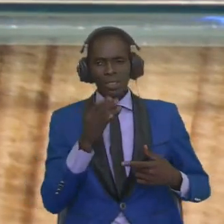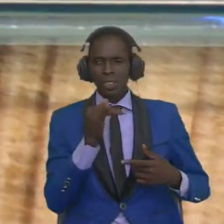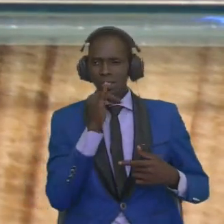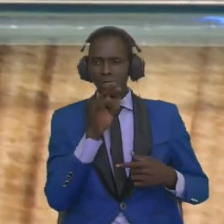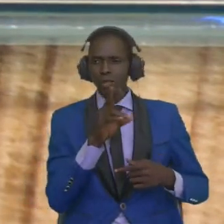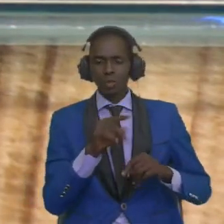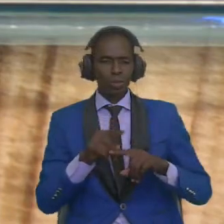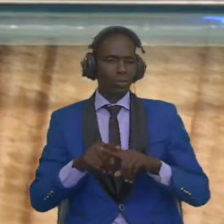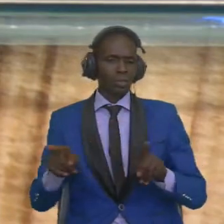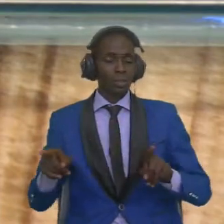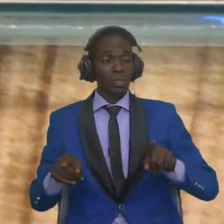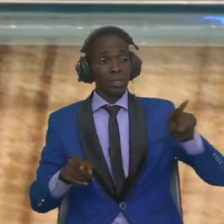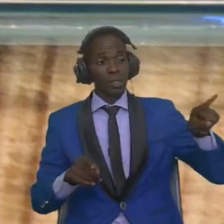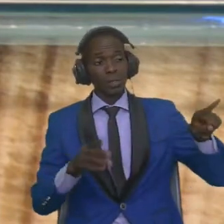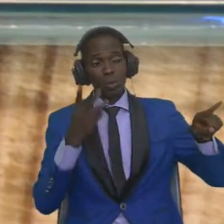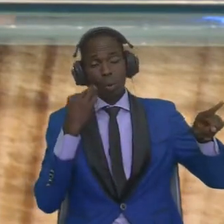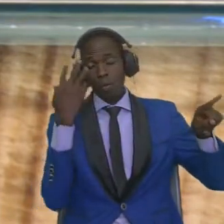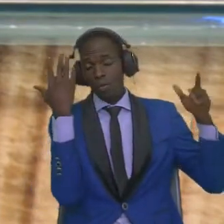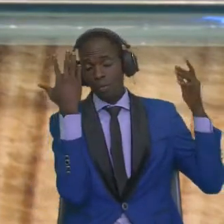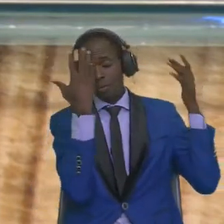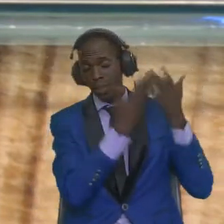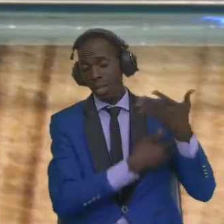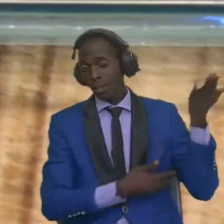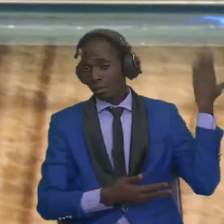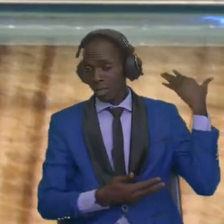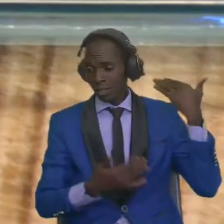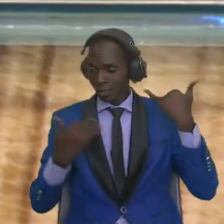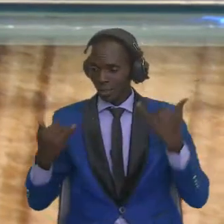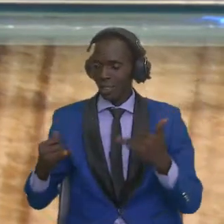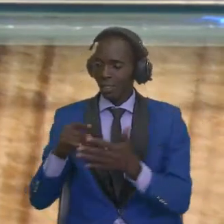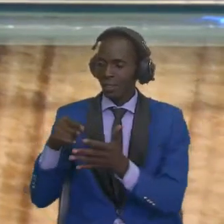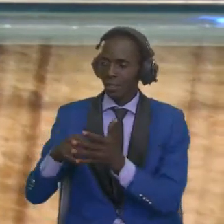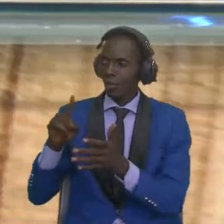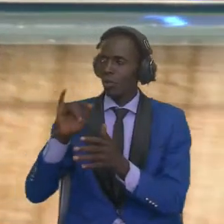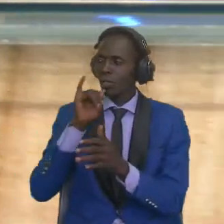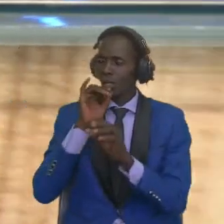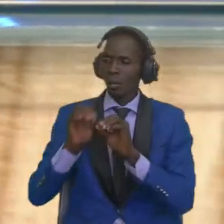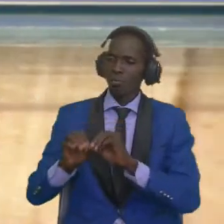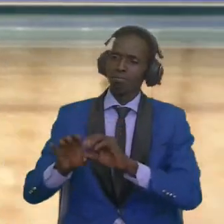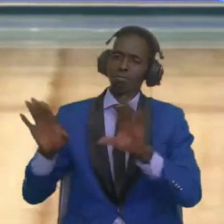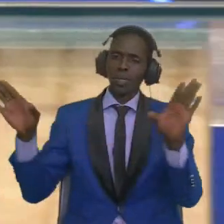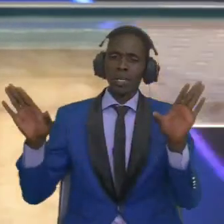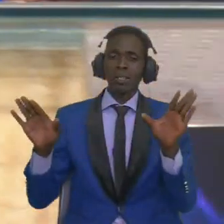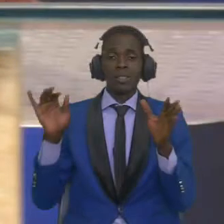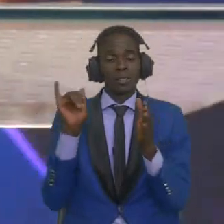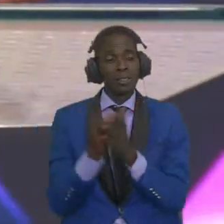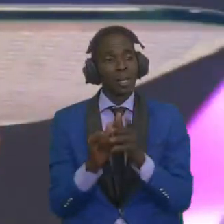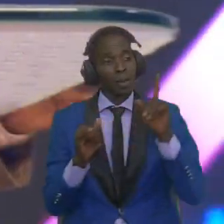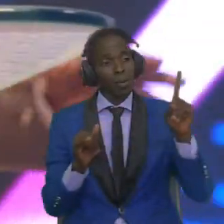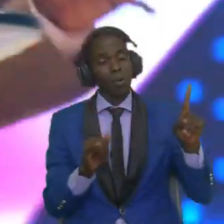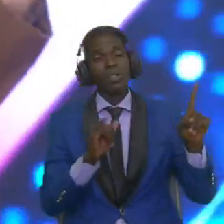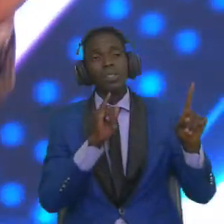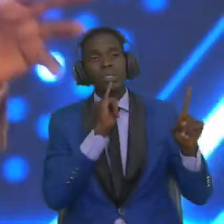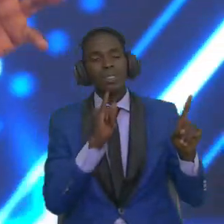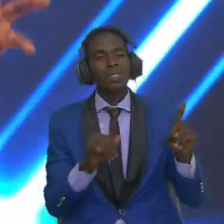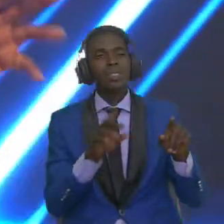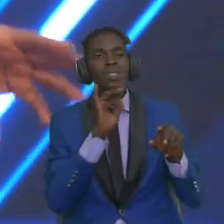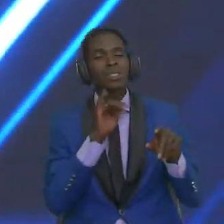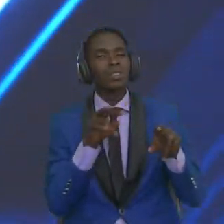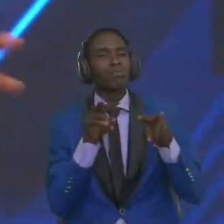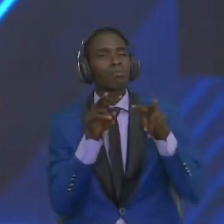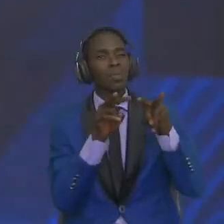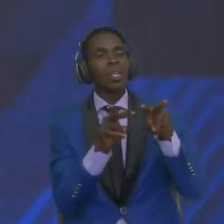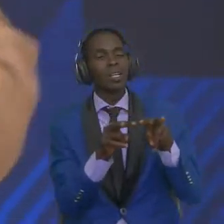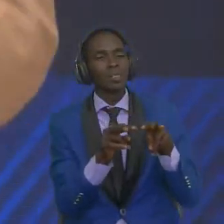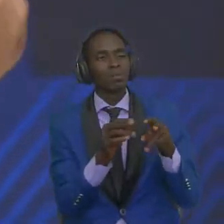so dark. This new one is so bright. That other one was like a slave